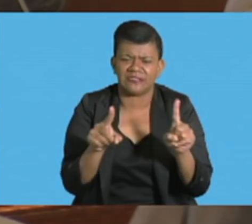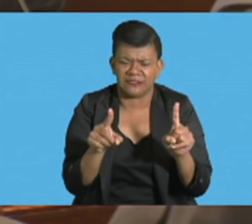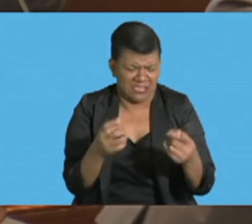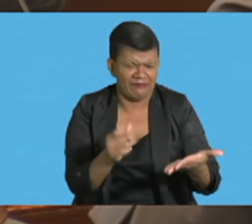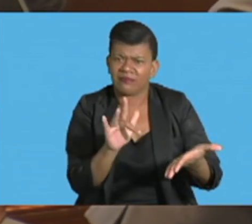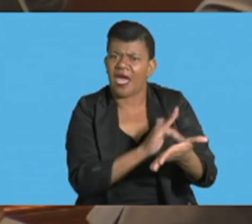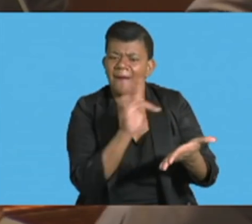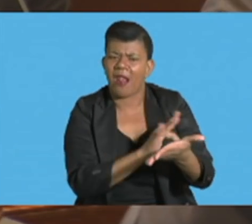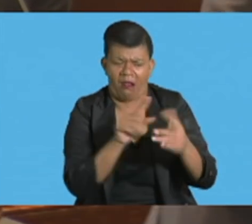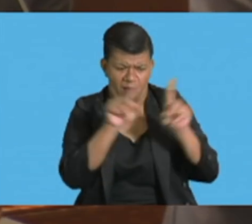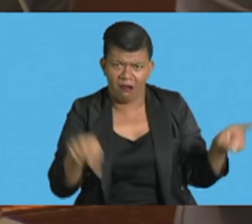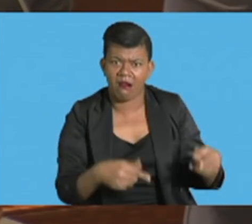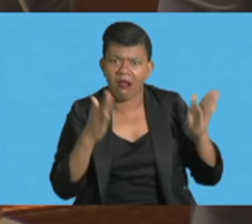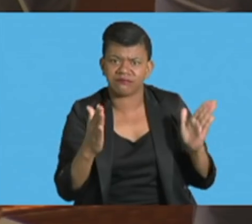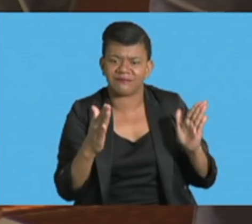have.